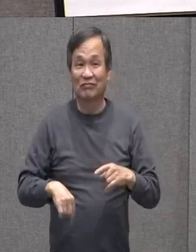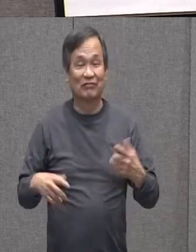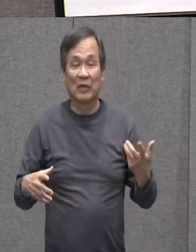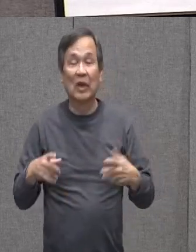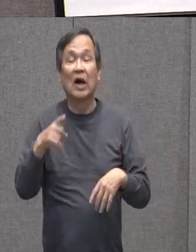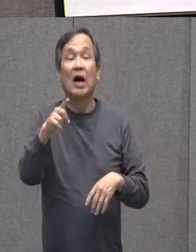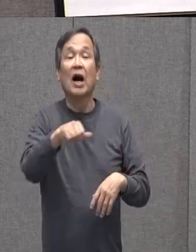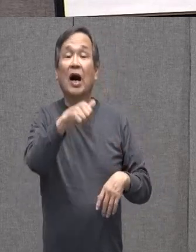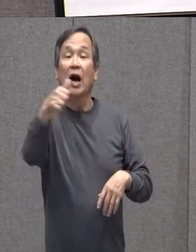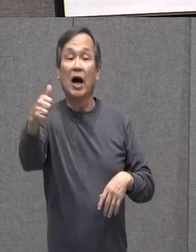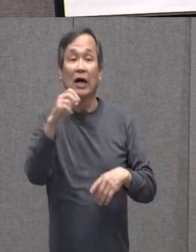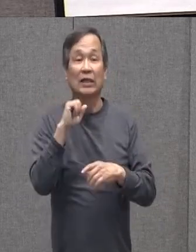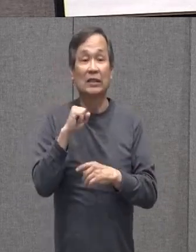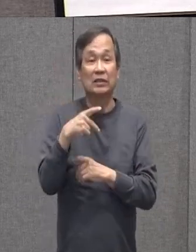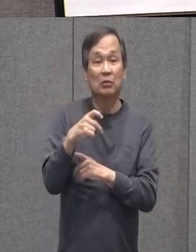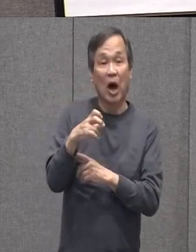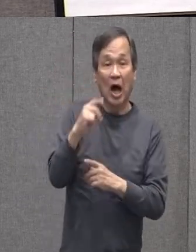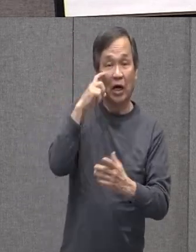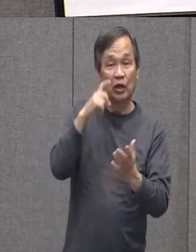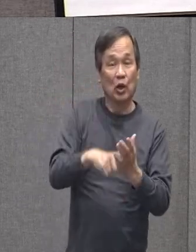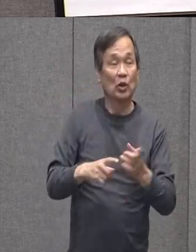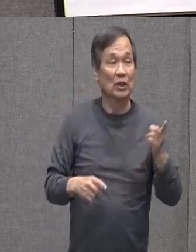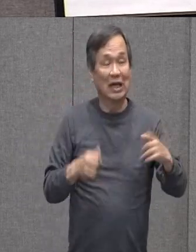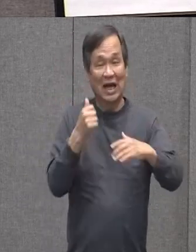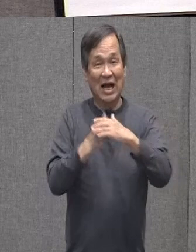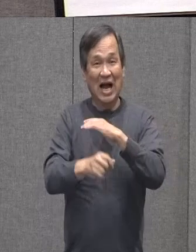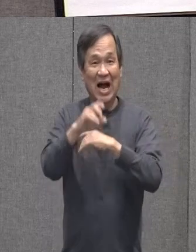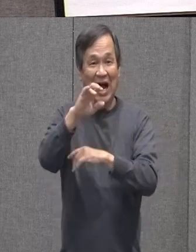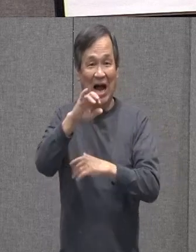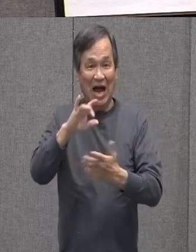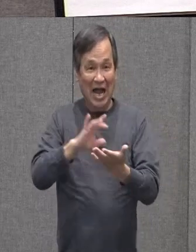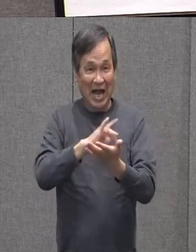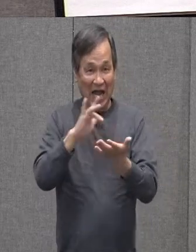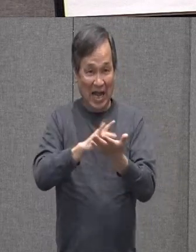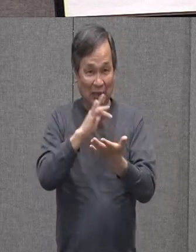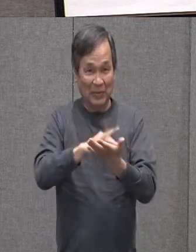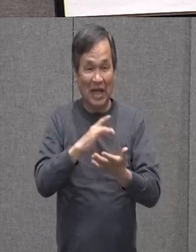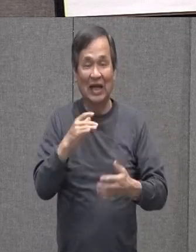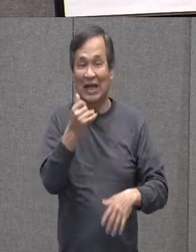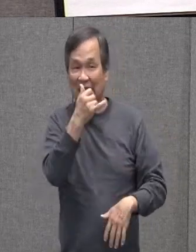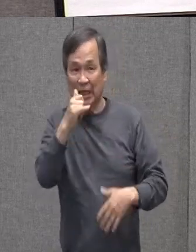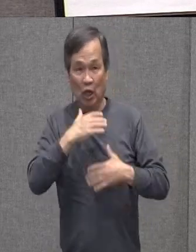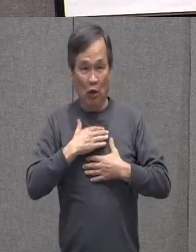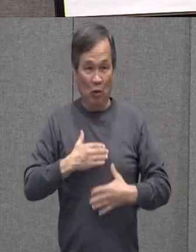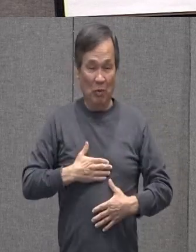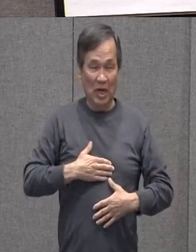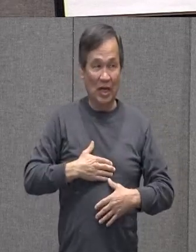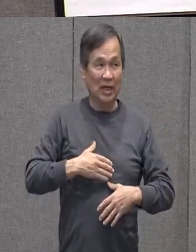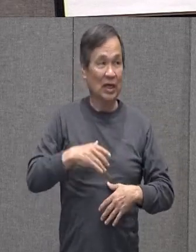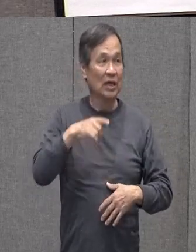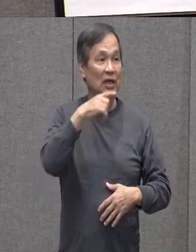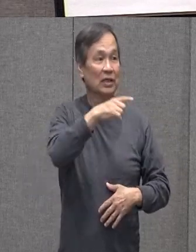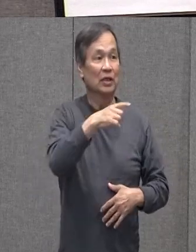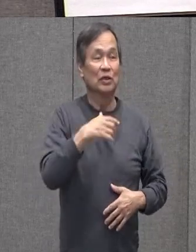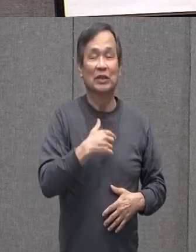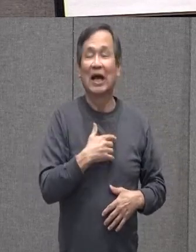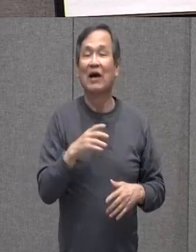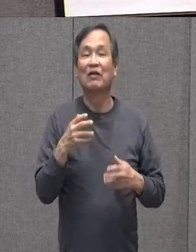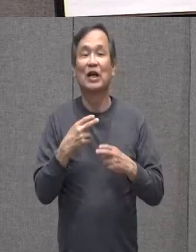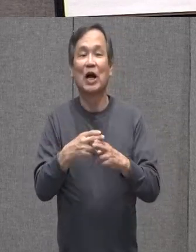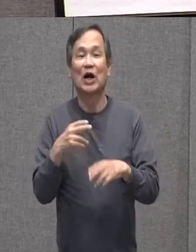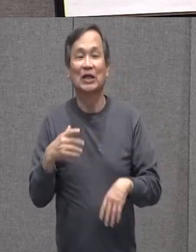look at is right here underneath the iPad, above his yellow body. And those are his sensors.